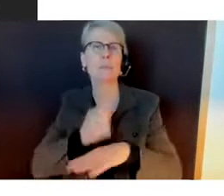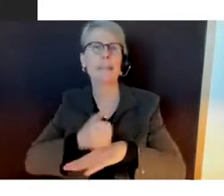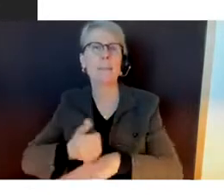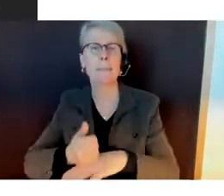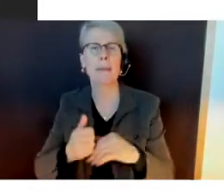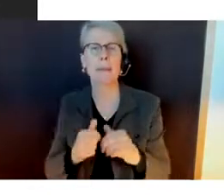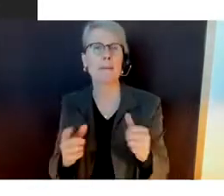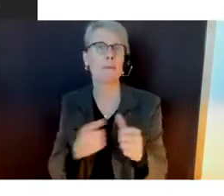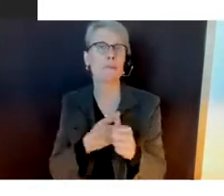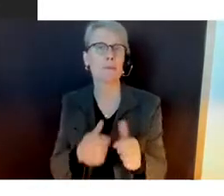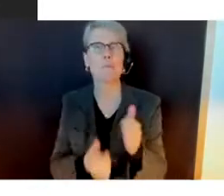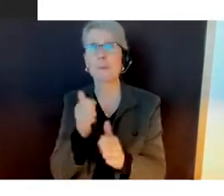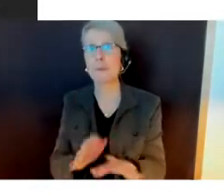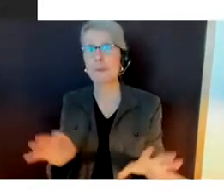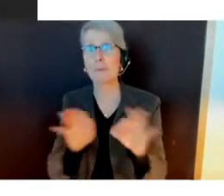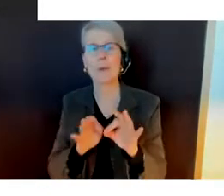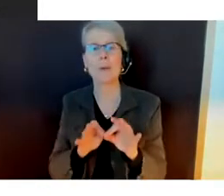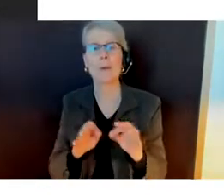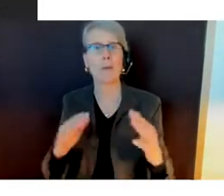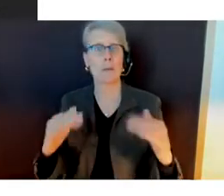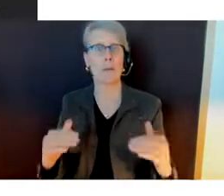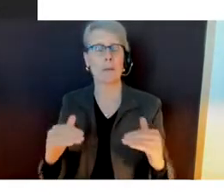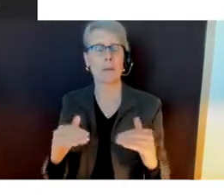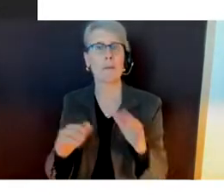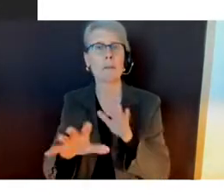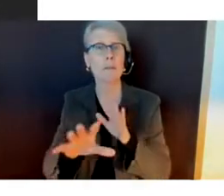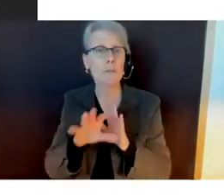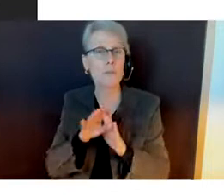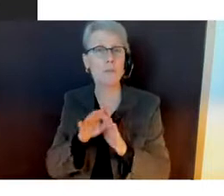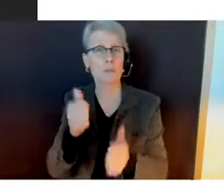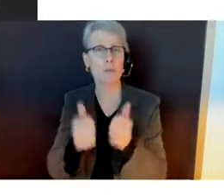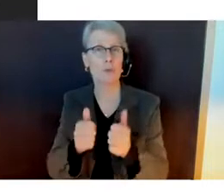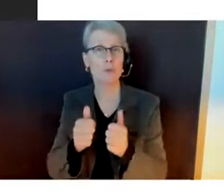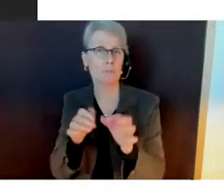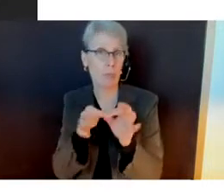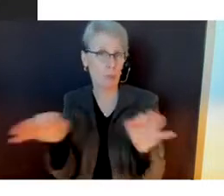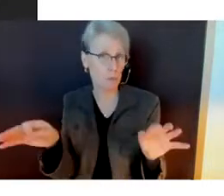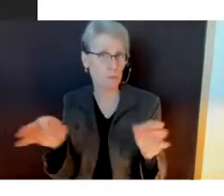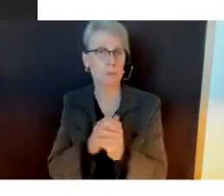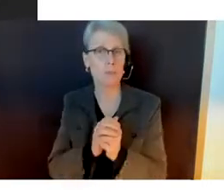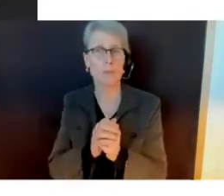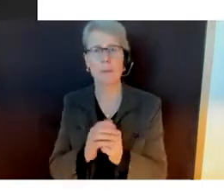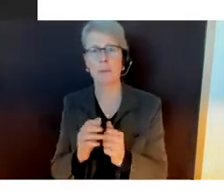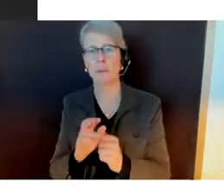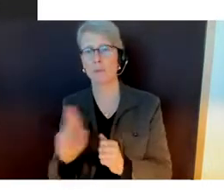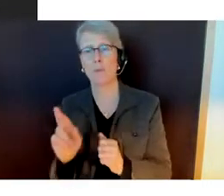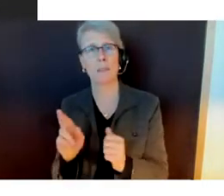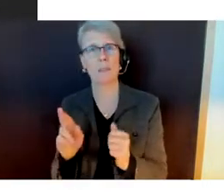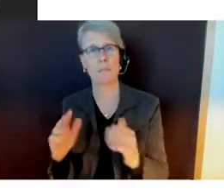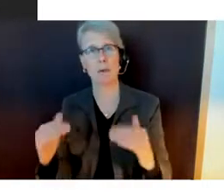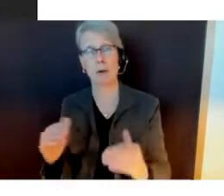up. The first and most important is please choose your language that you would like to hear the webinar in. In the